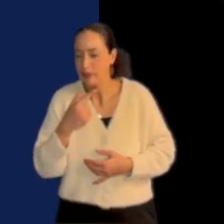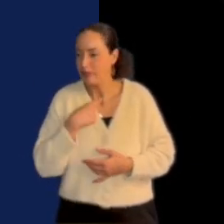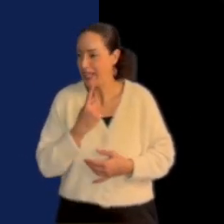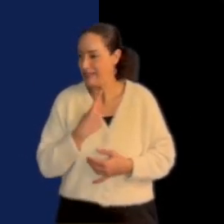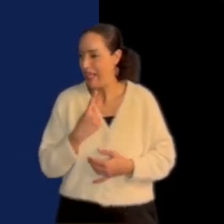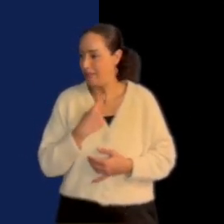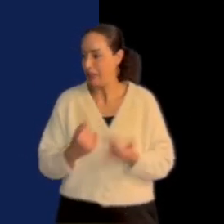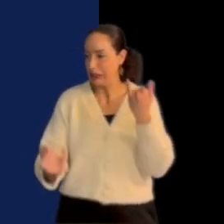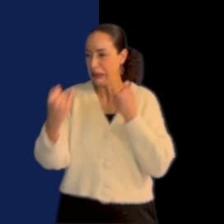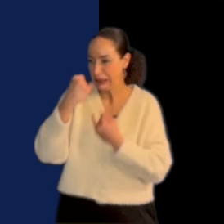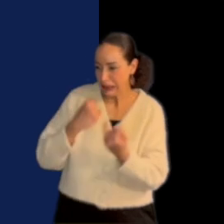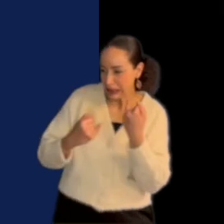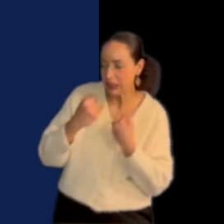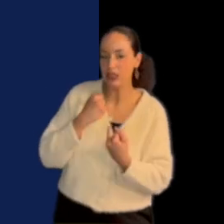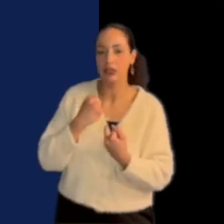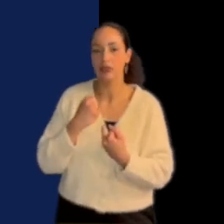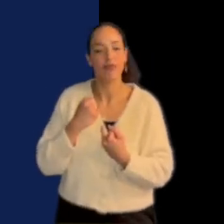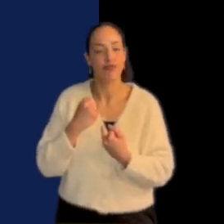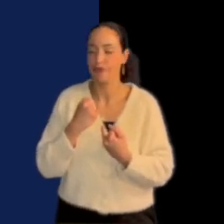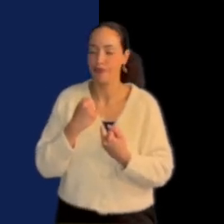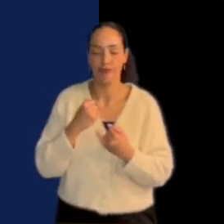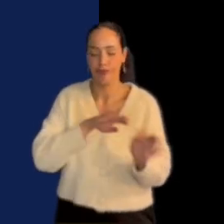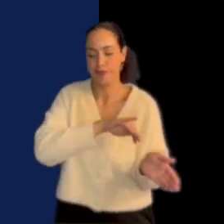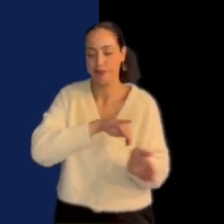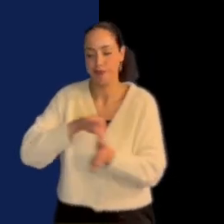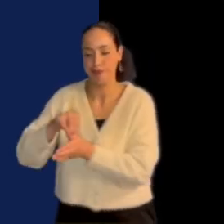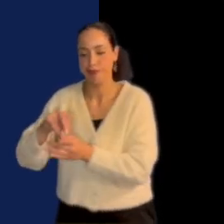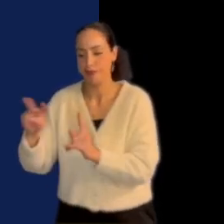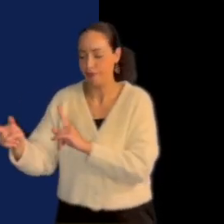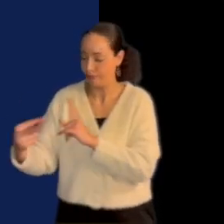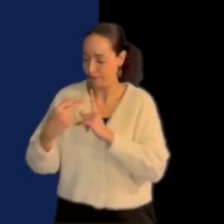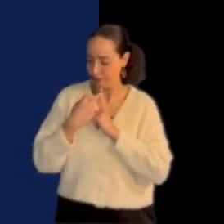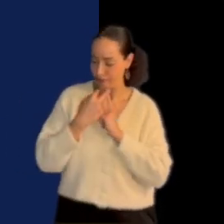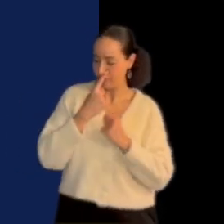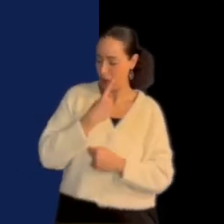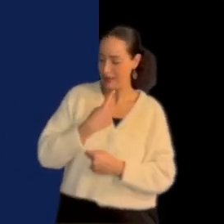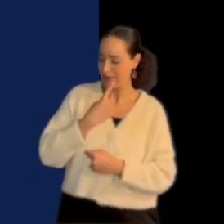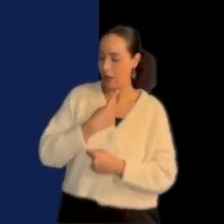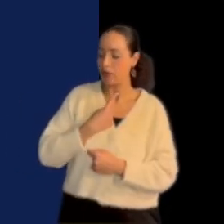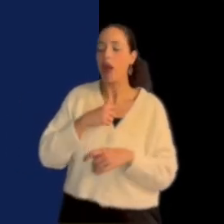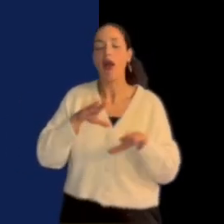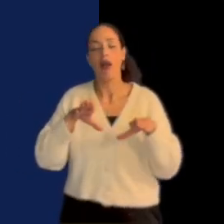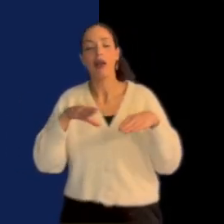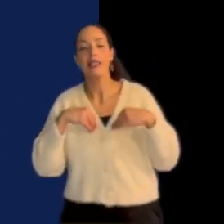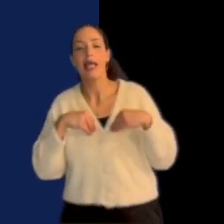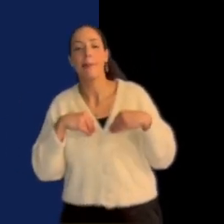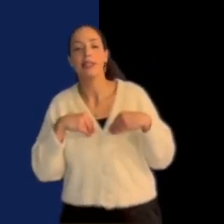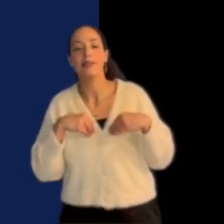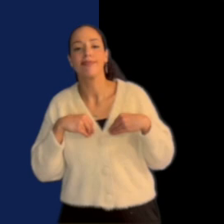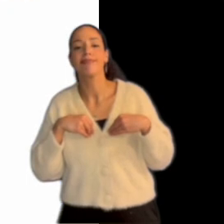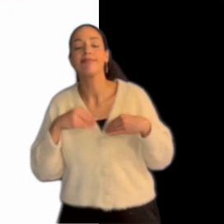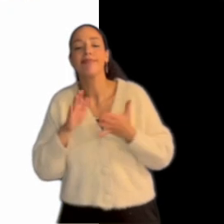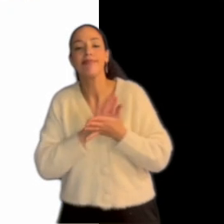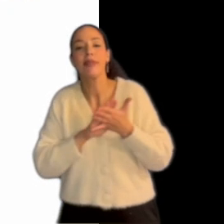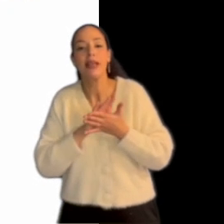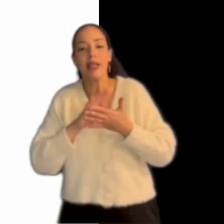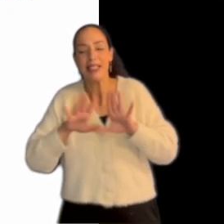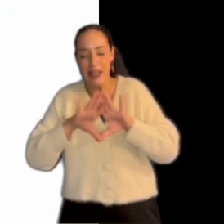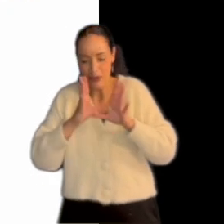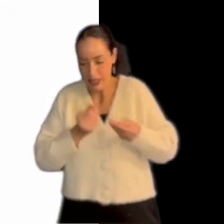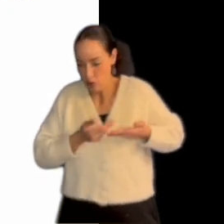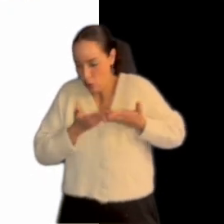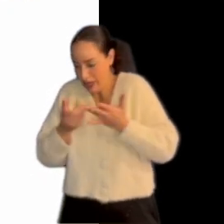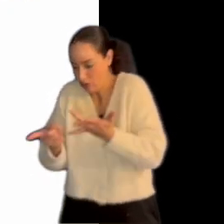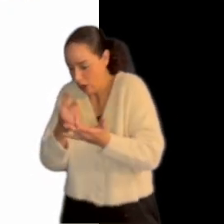short, it demands that everything we give to others in our gift of reconnection, we ask both of and for ourselves. Remember